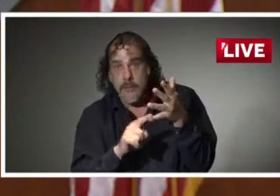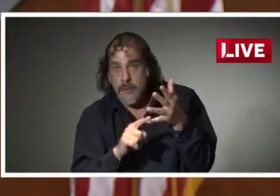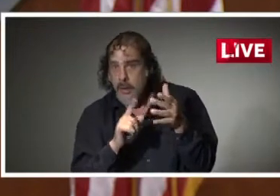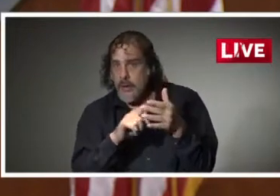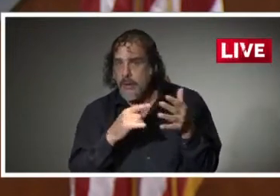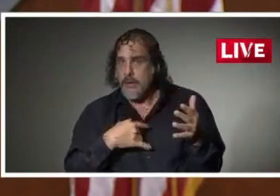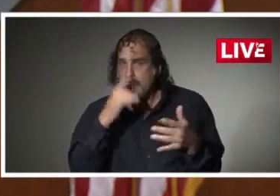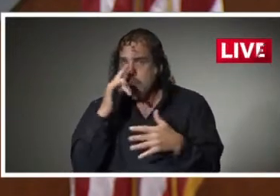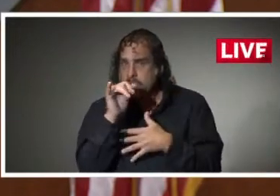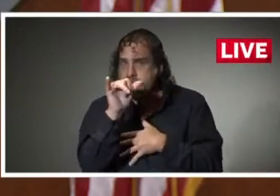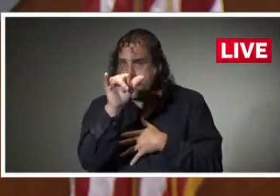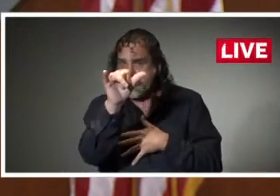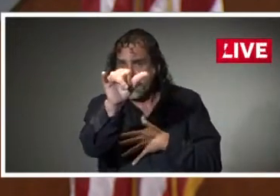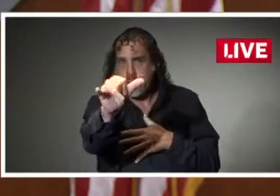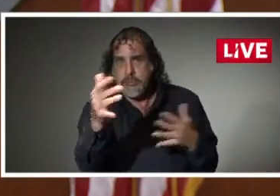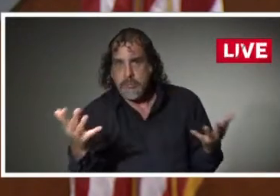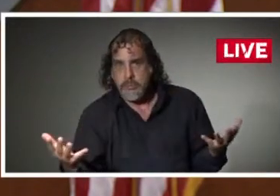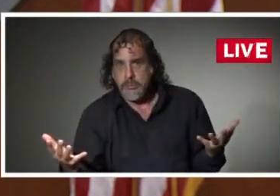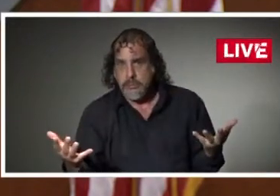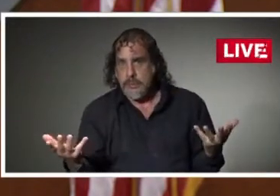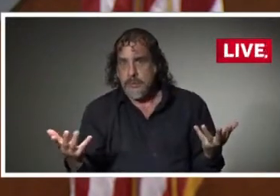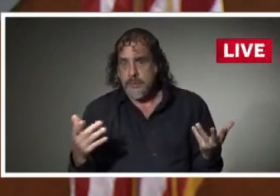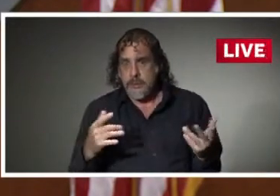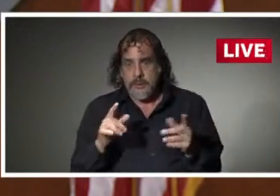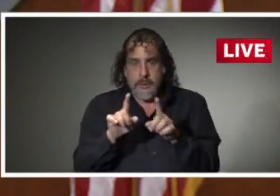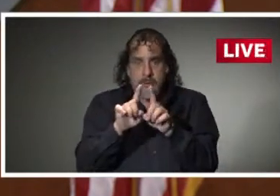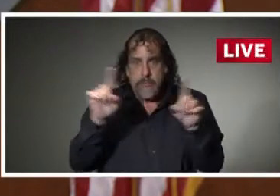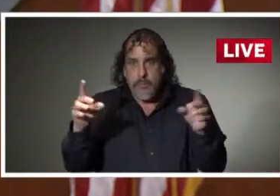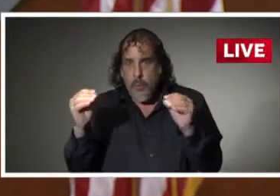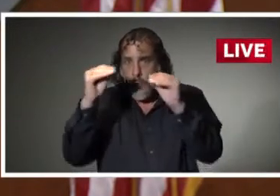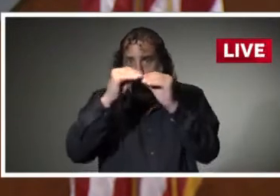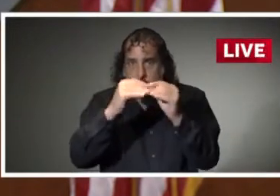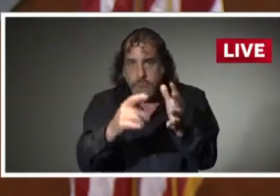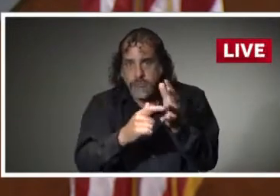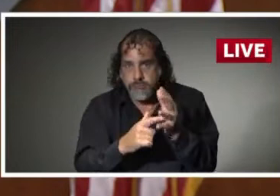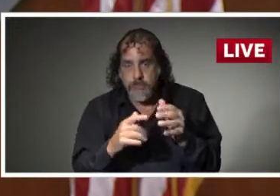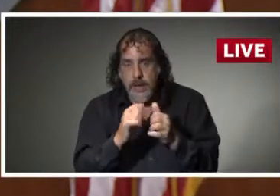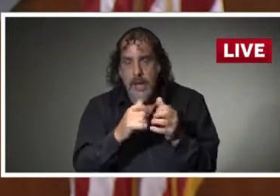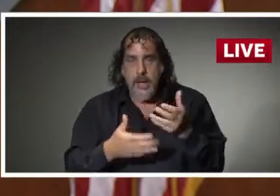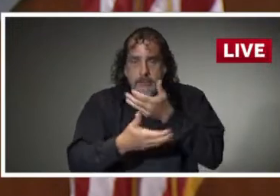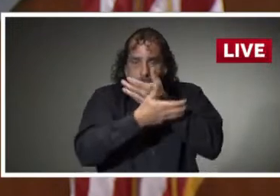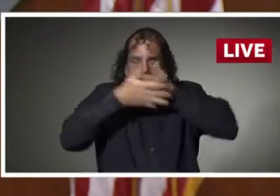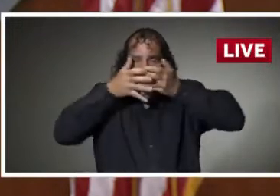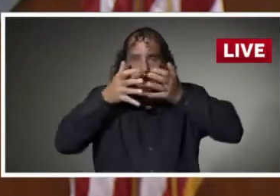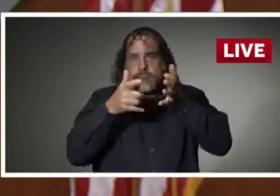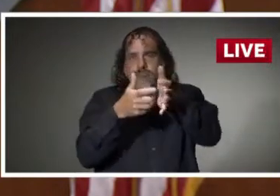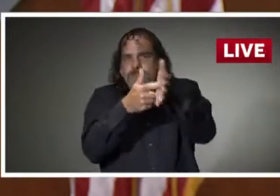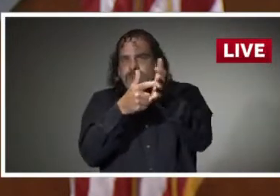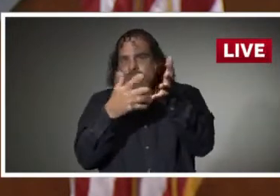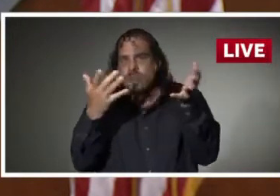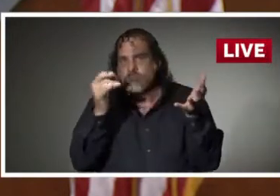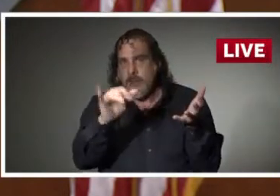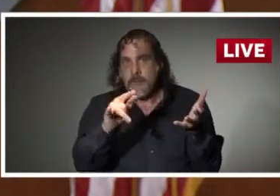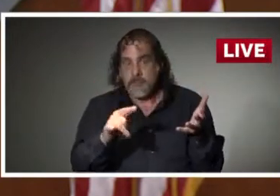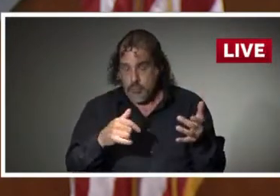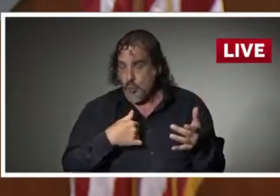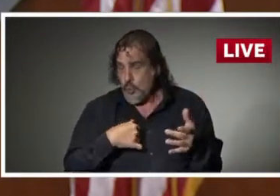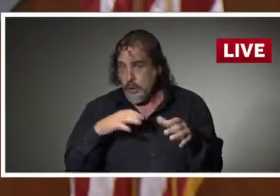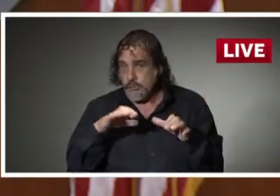imminent. Additional restrictions on social distancing and potentially mask mandates. We've done it